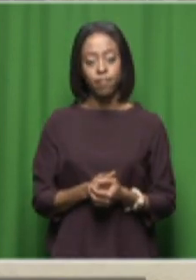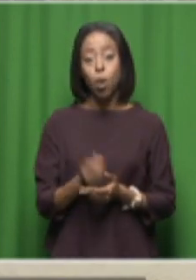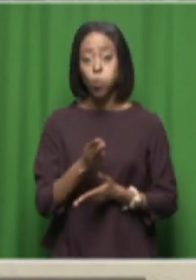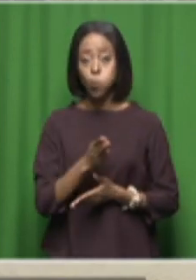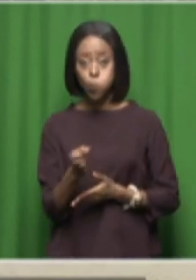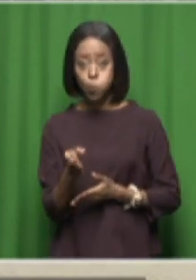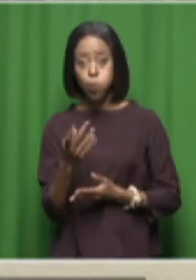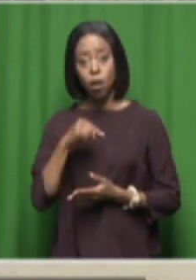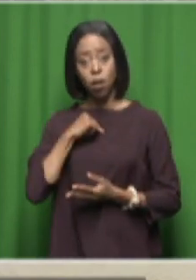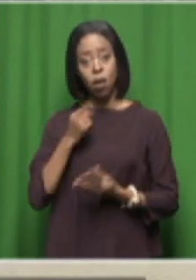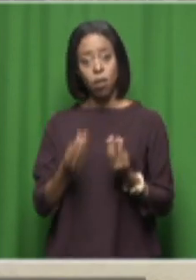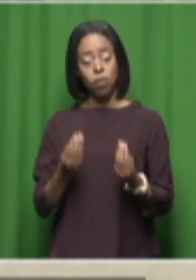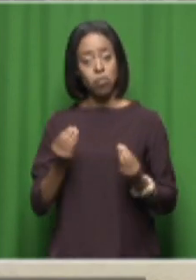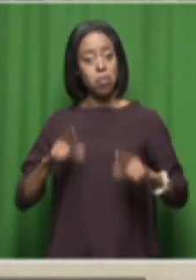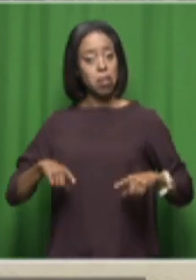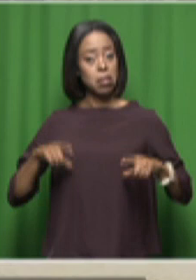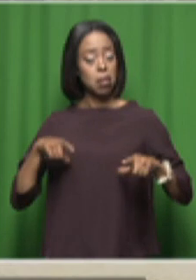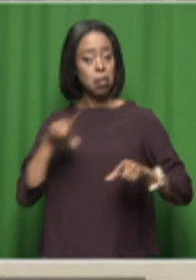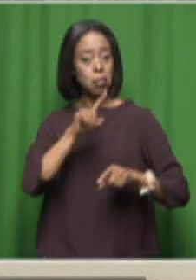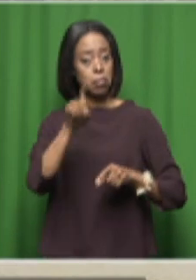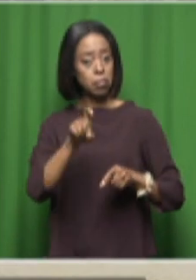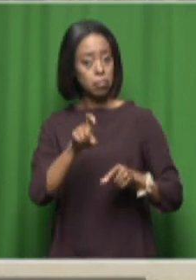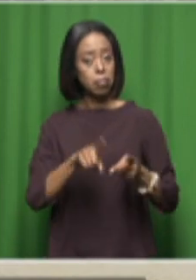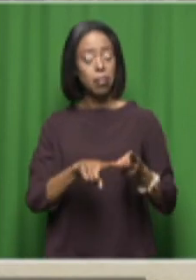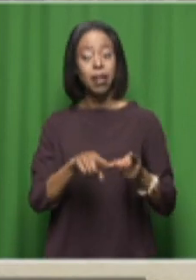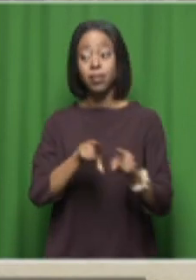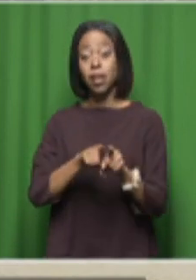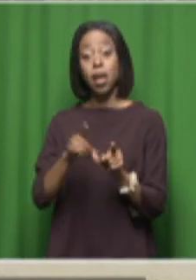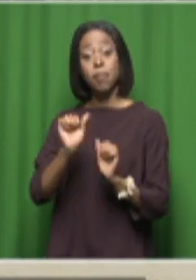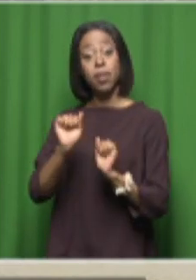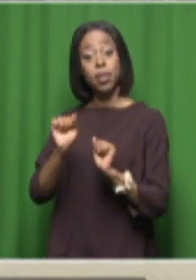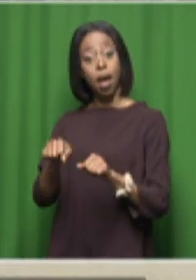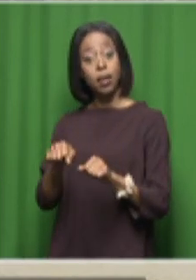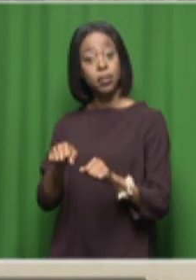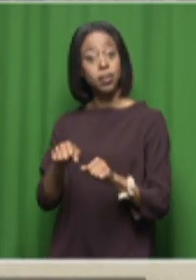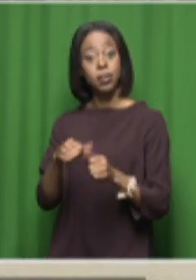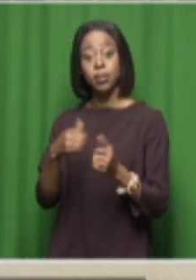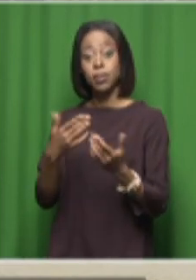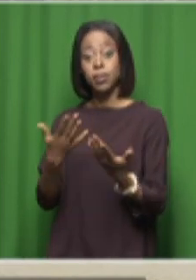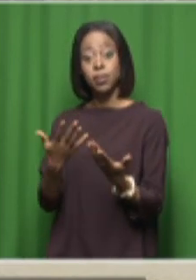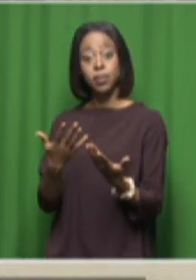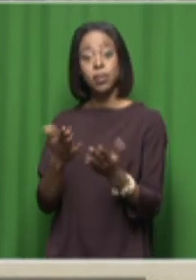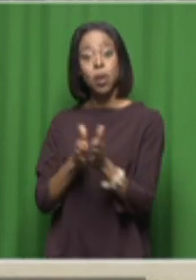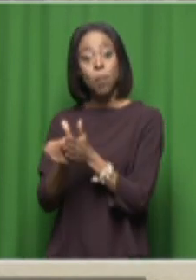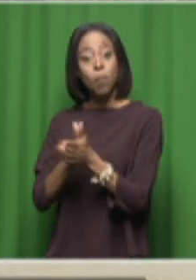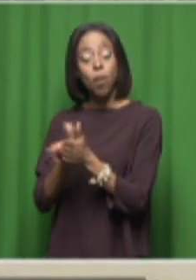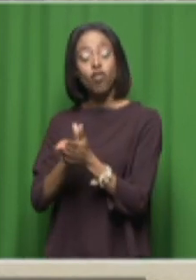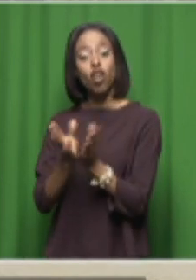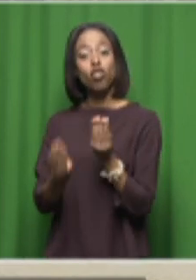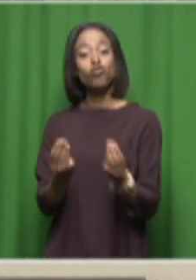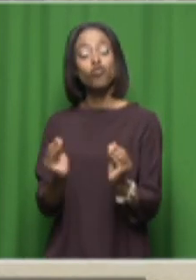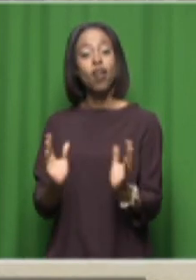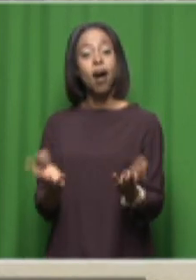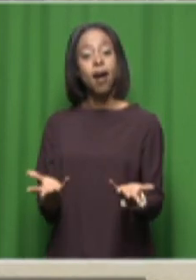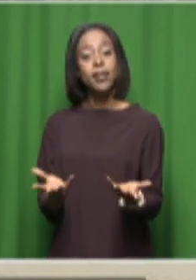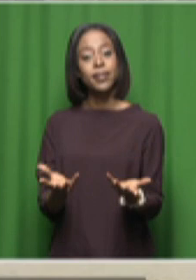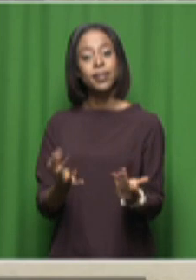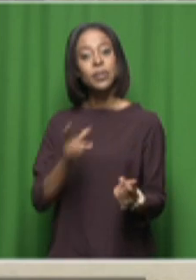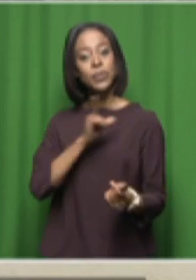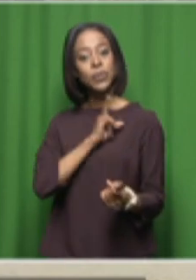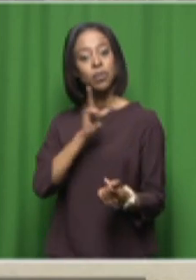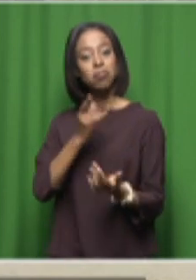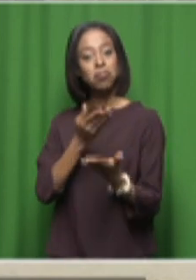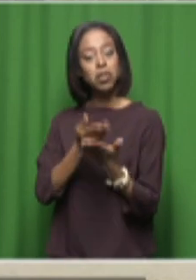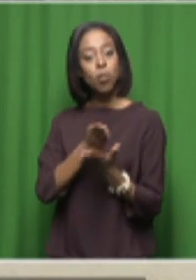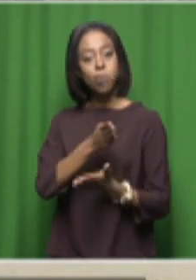in our children's lives? Are they, and even if they are they, how do they motivate their children to keep to being in